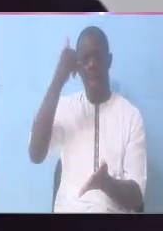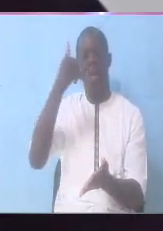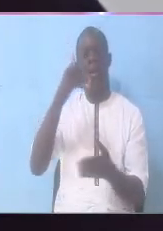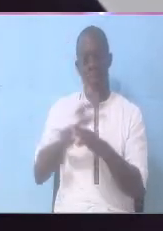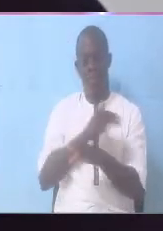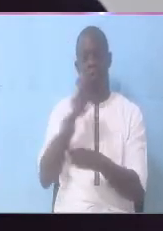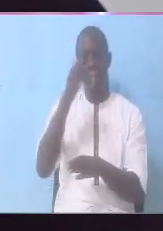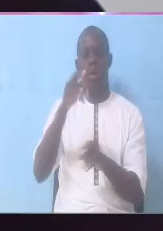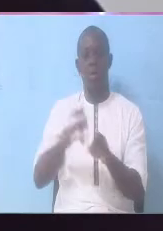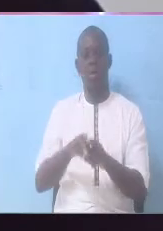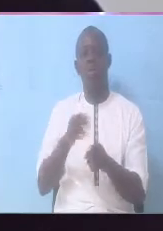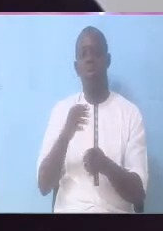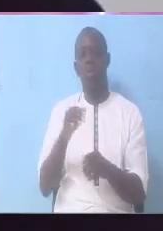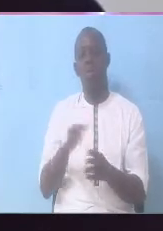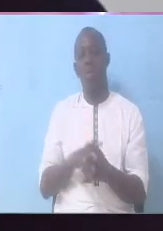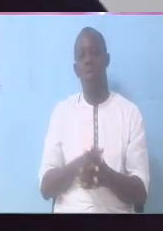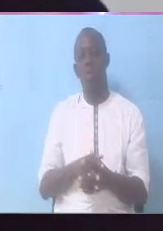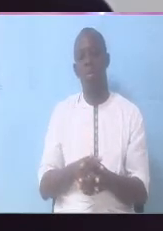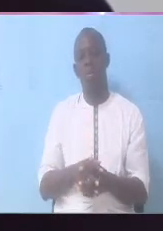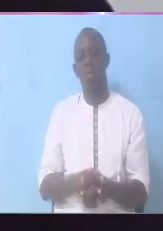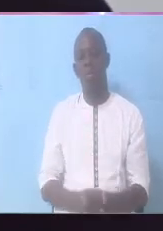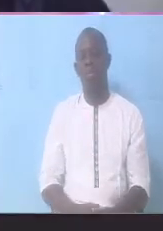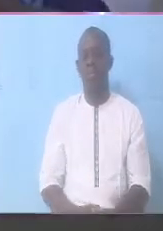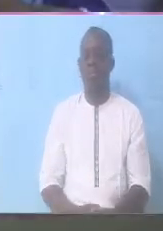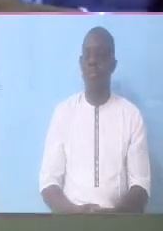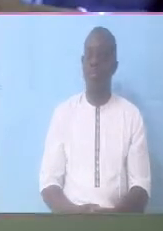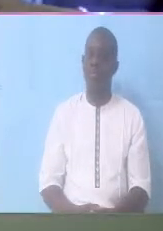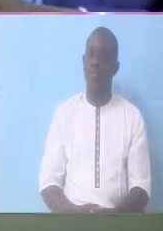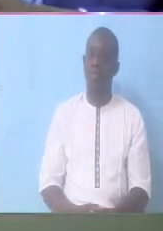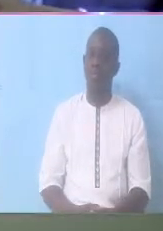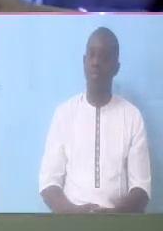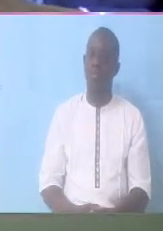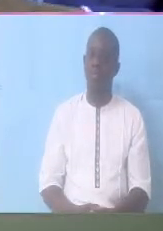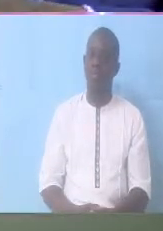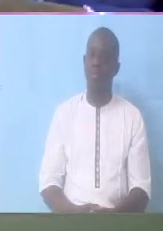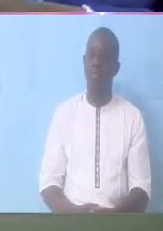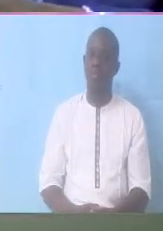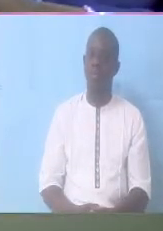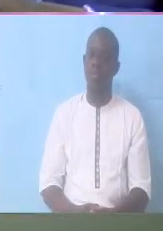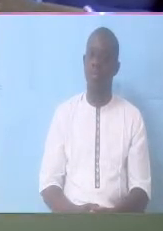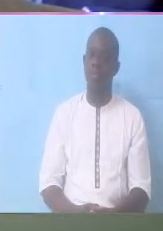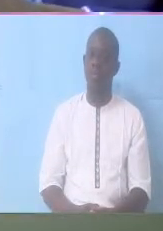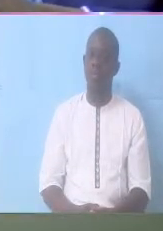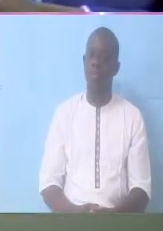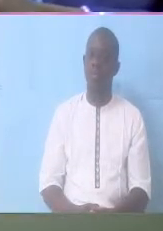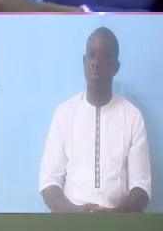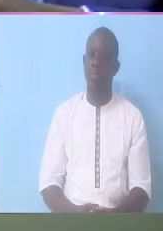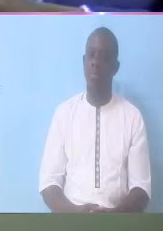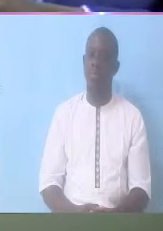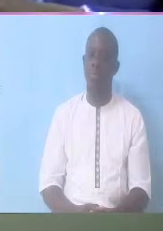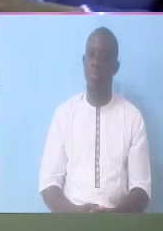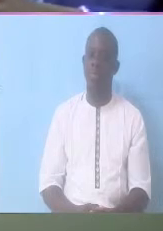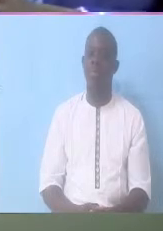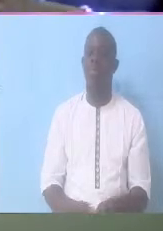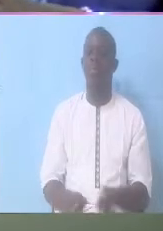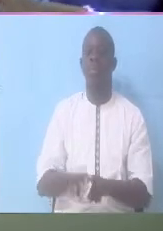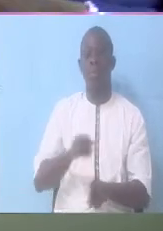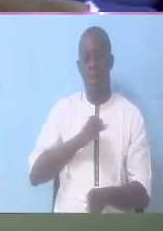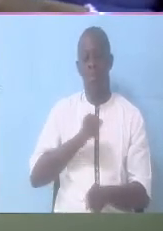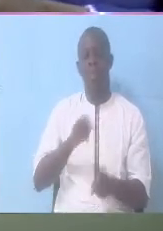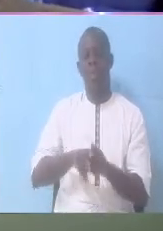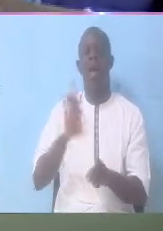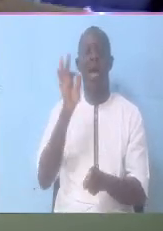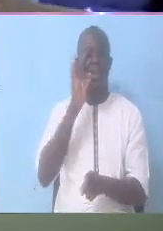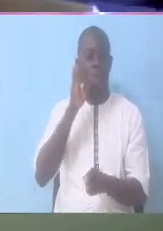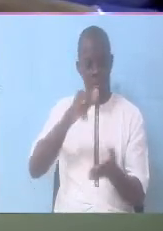and Pastor Jame. And I was the only. I wasn't the only there, but I picked the phone and he said to me, tell Jame, mission accomplished.